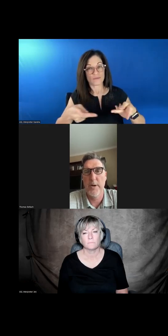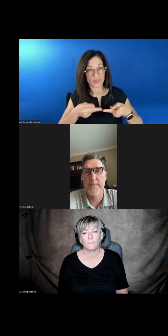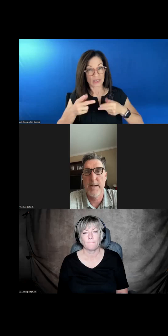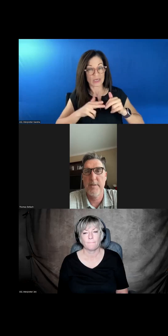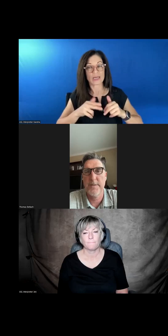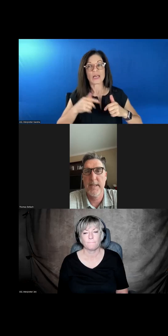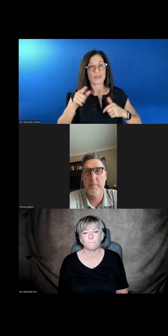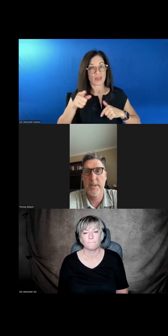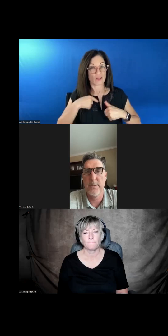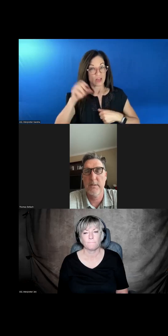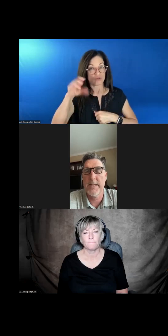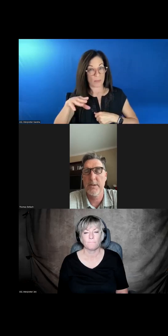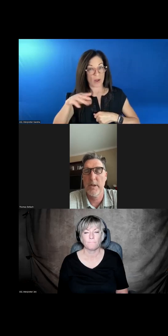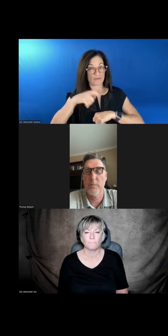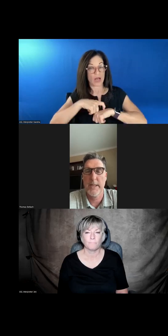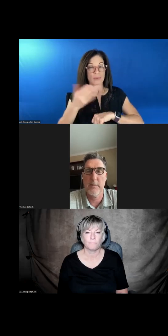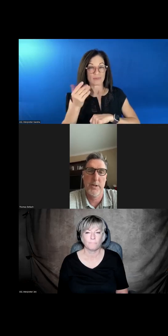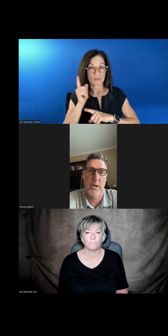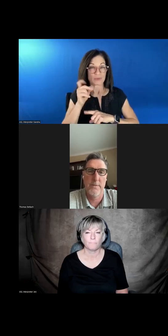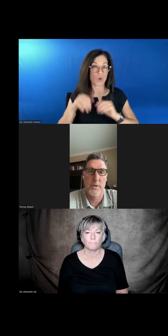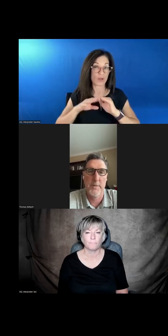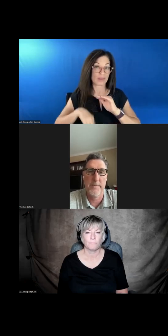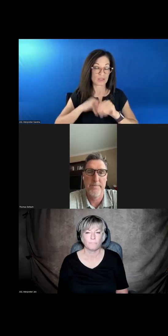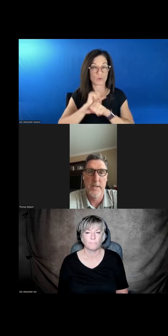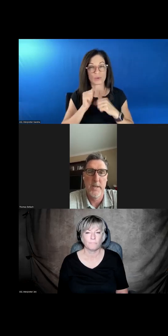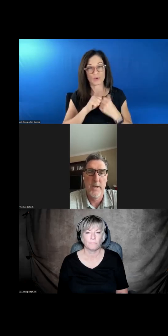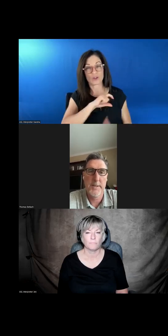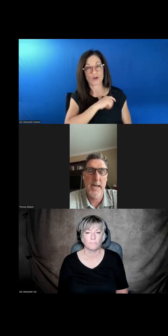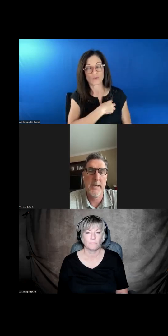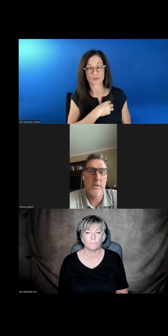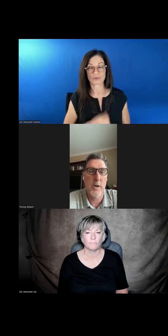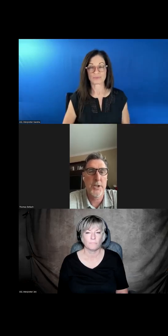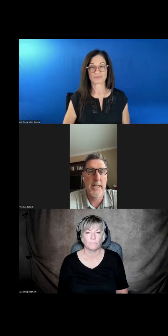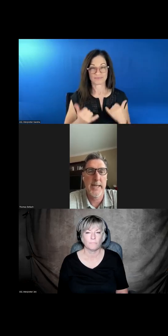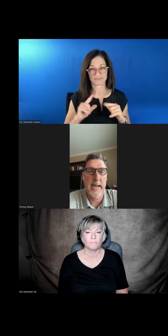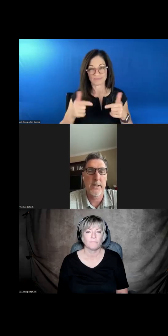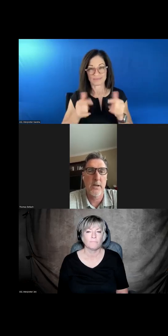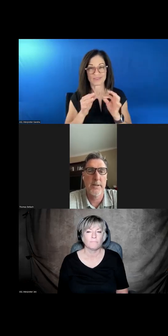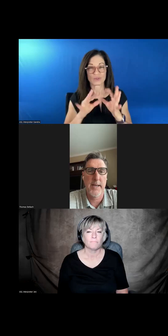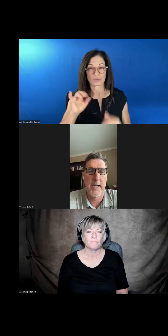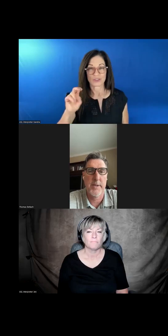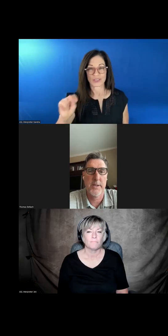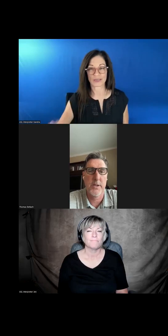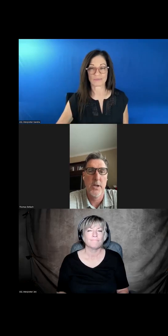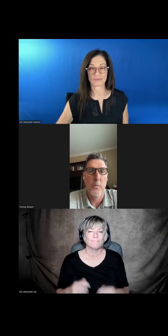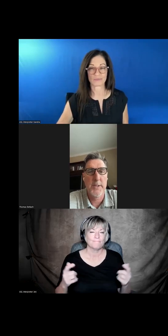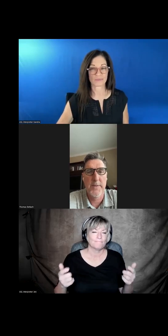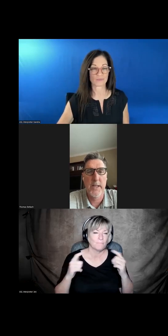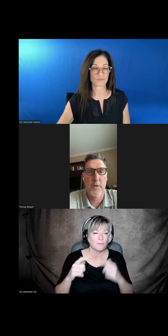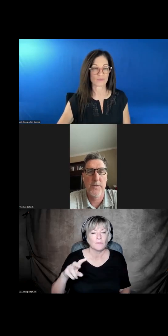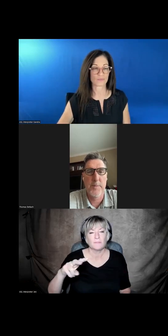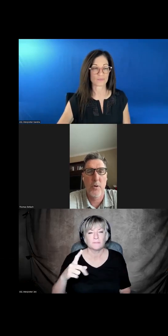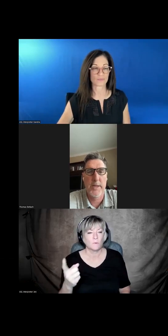a drop-off time of 15 minutes or less when working with law enforcement. The second question I get asked all the time is,